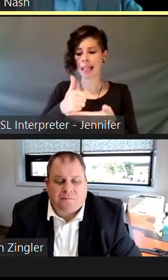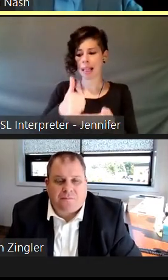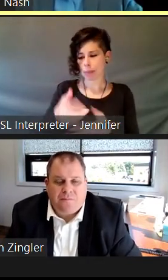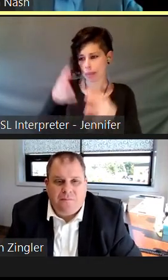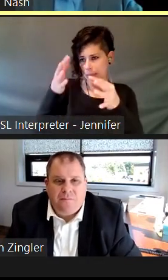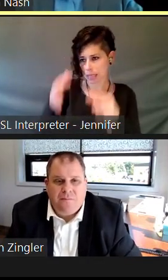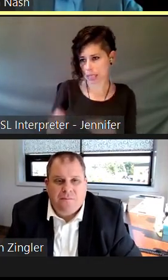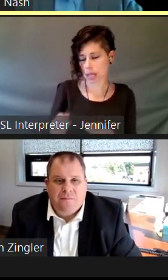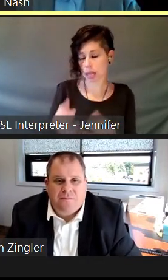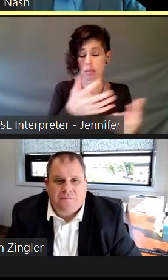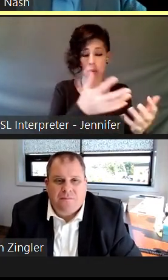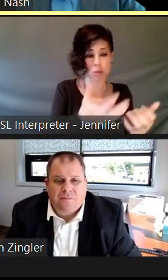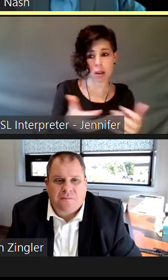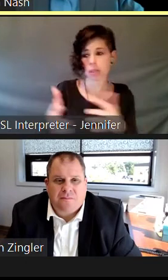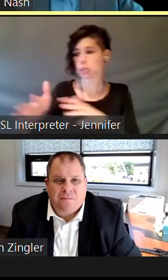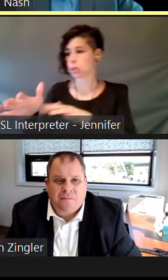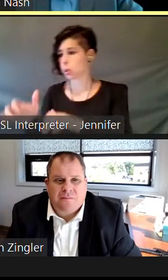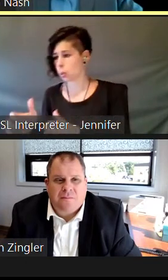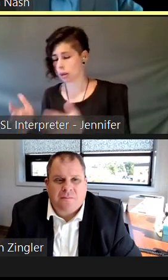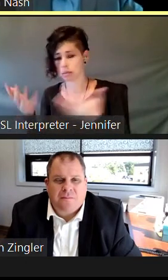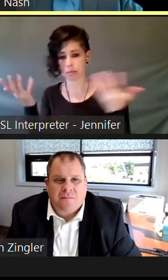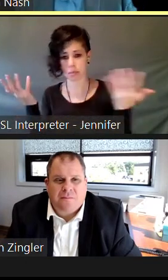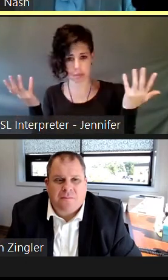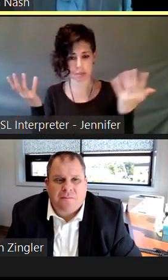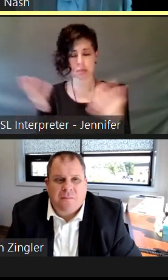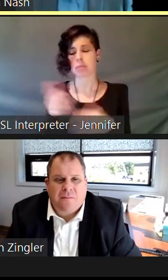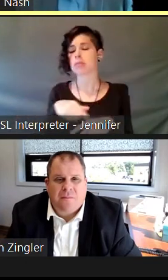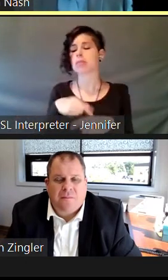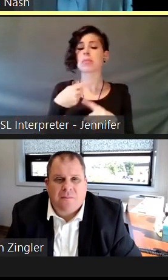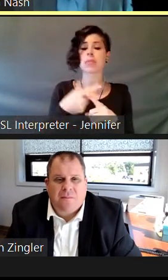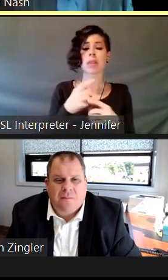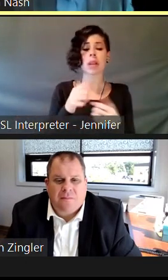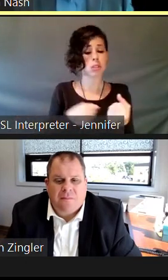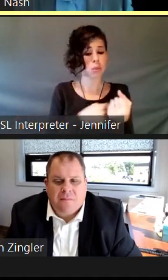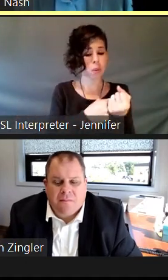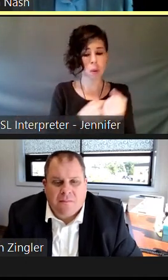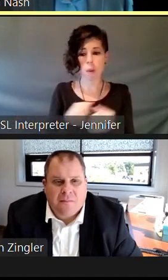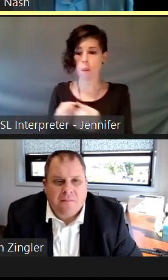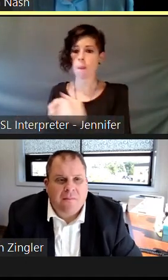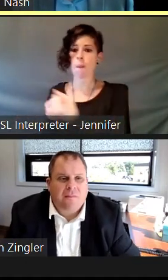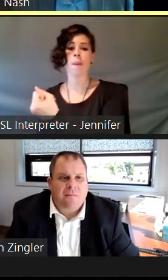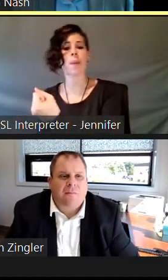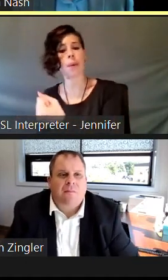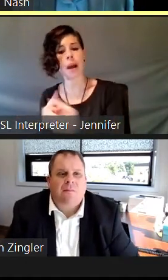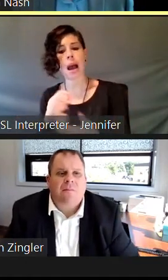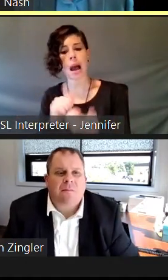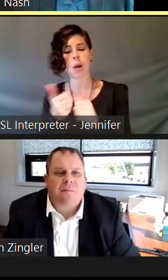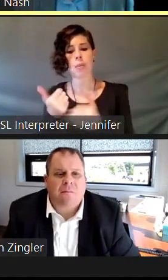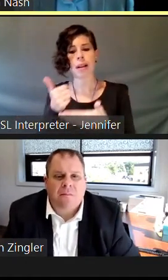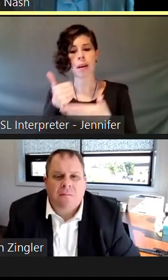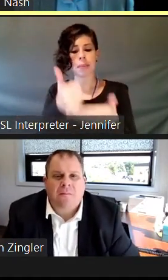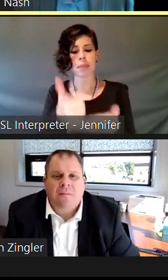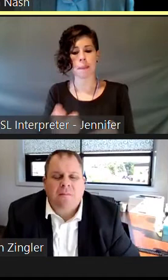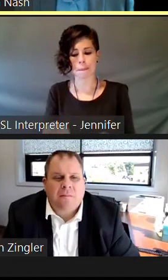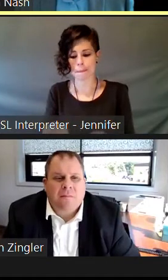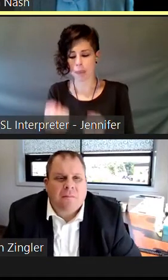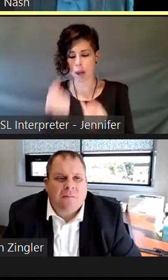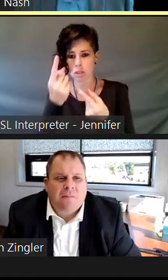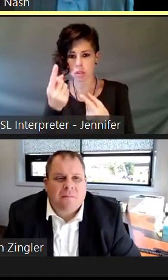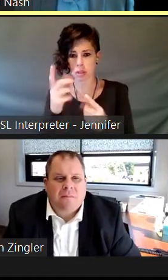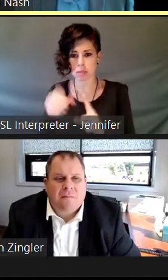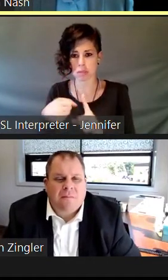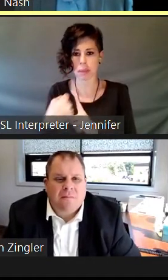then going back to the people that we provide those supports for and the people that we serve. How do we help them understand the implications